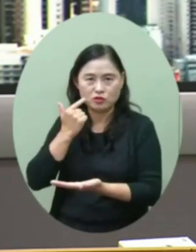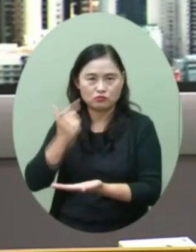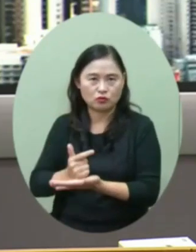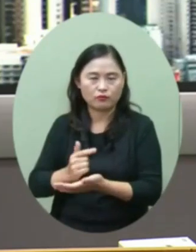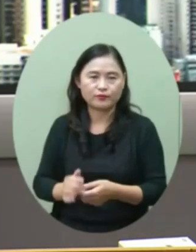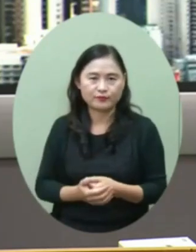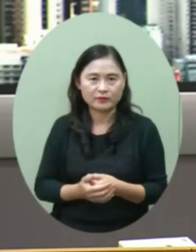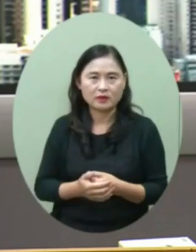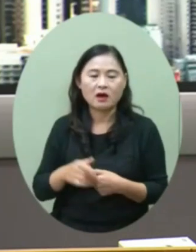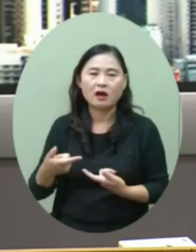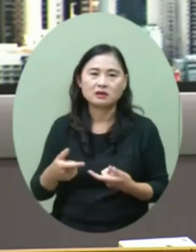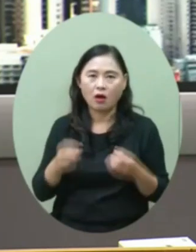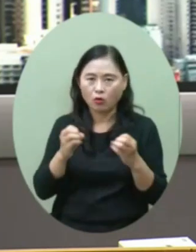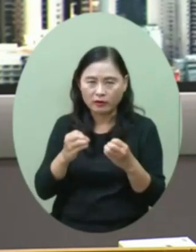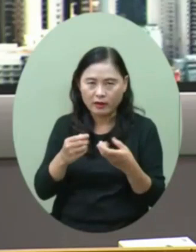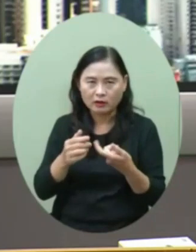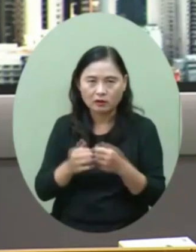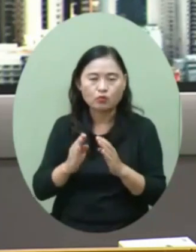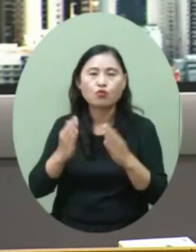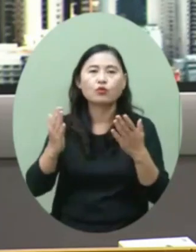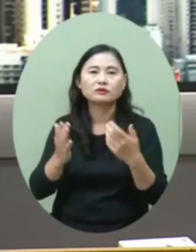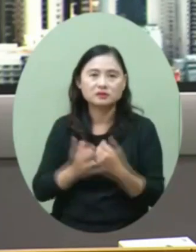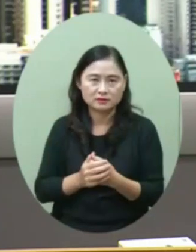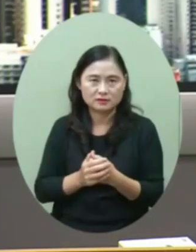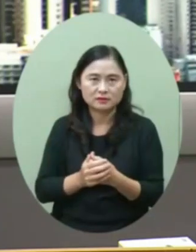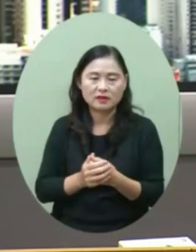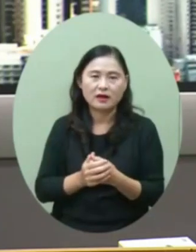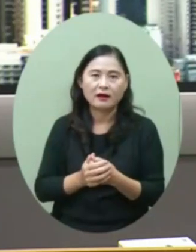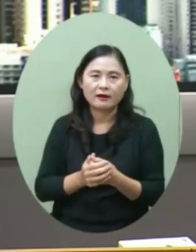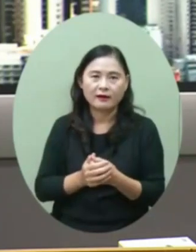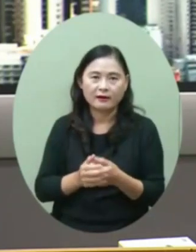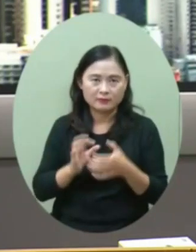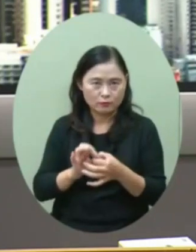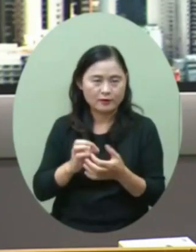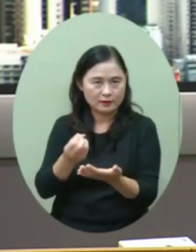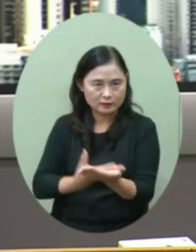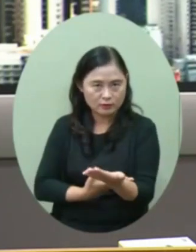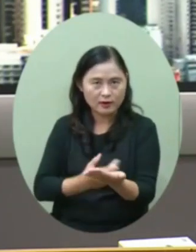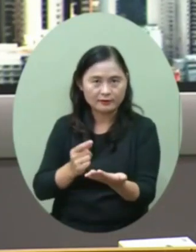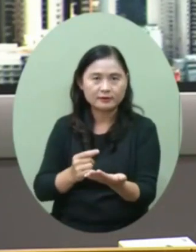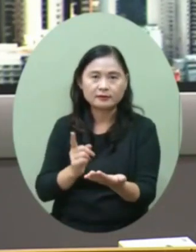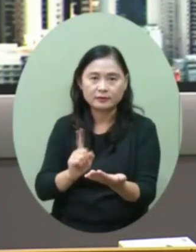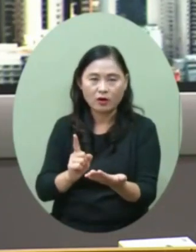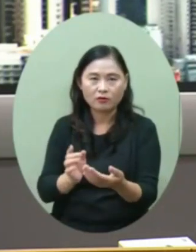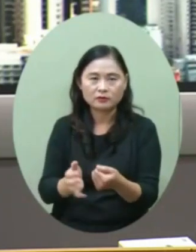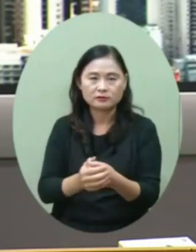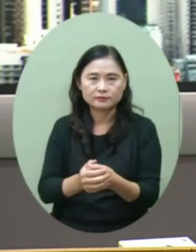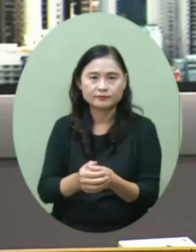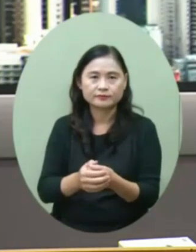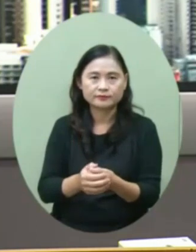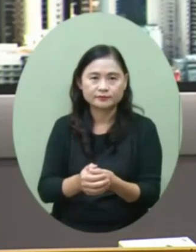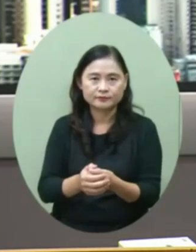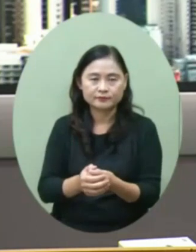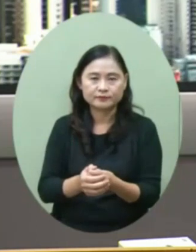discussion on the individual articles in this piece of ordinance. Yes, under Article